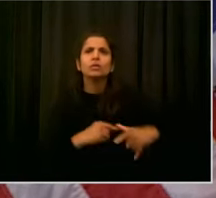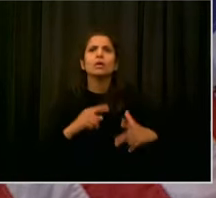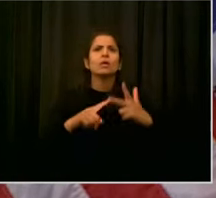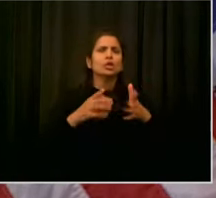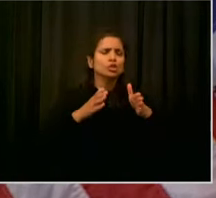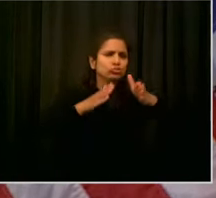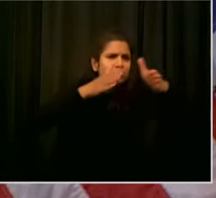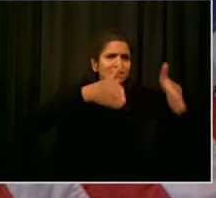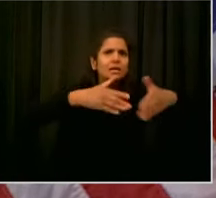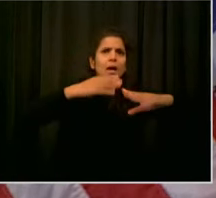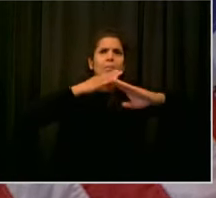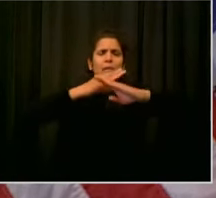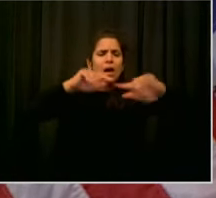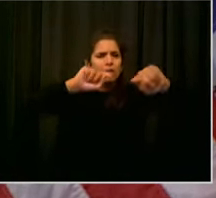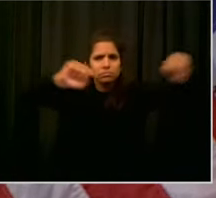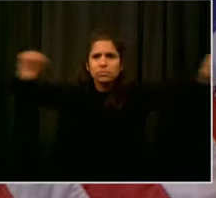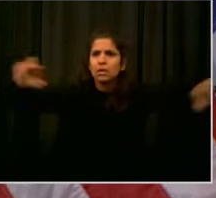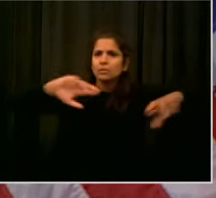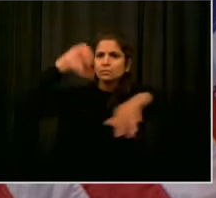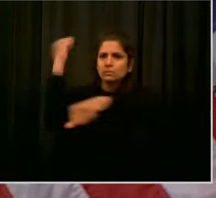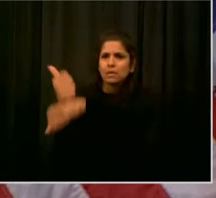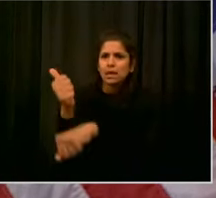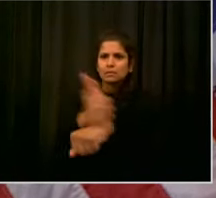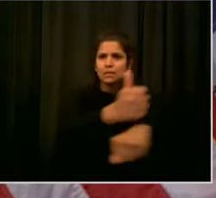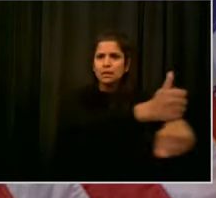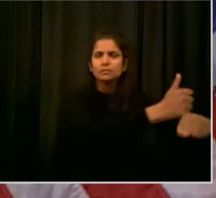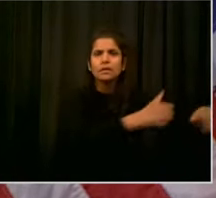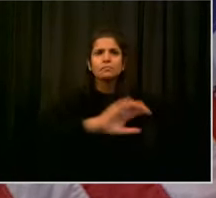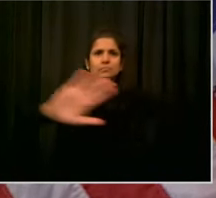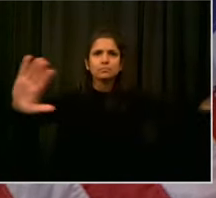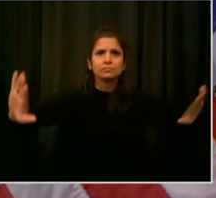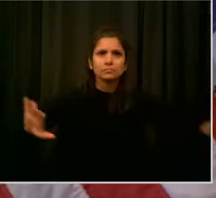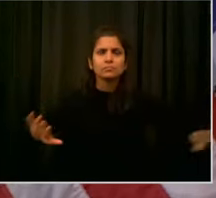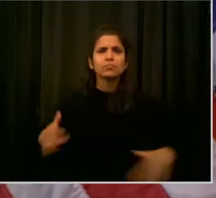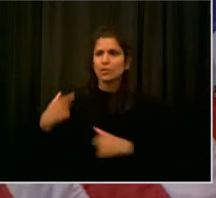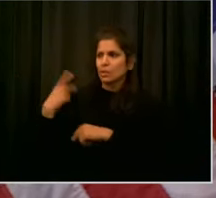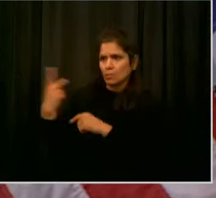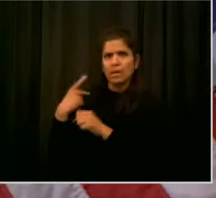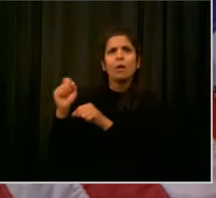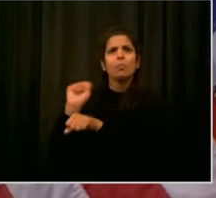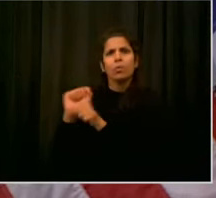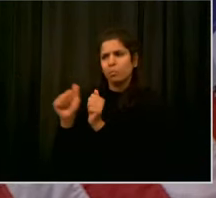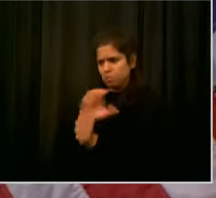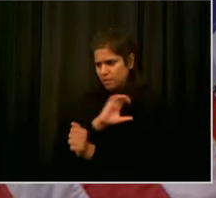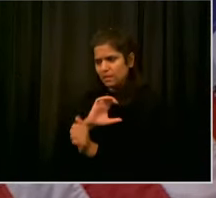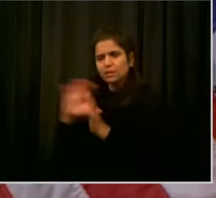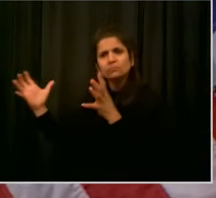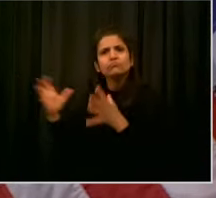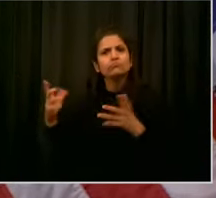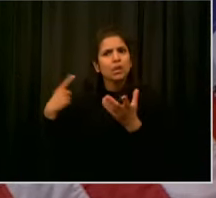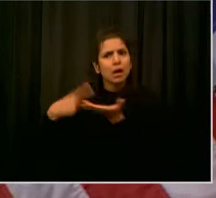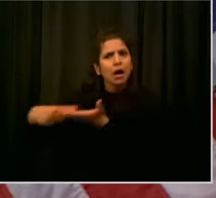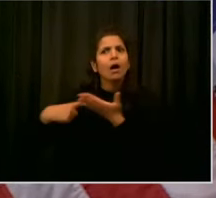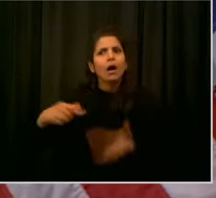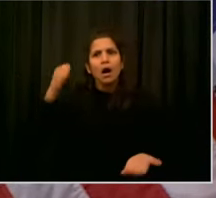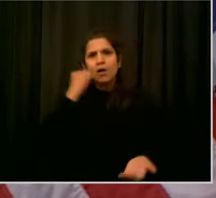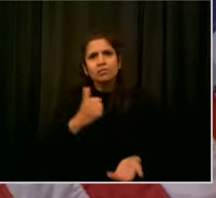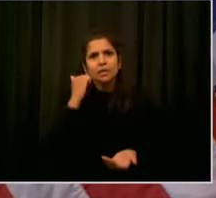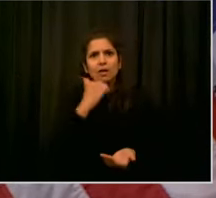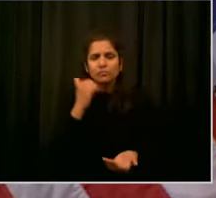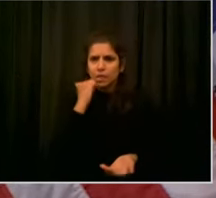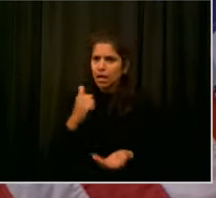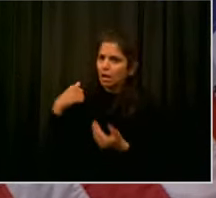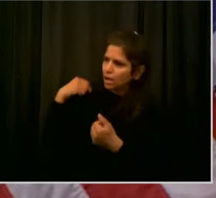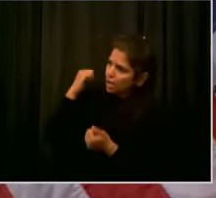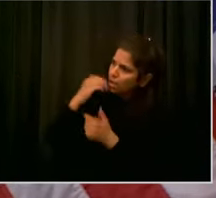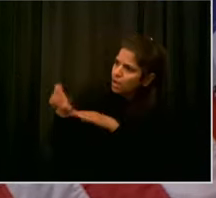doing this all together. That's actually how it's supposed to be. Professional police leadership and elected civilian leadership working